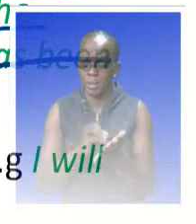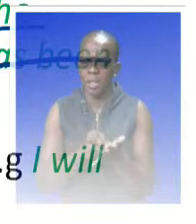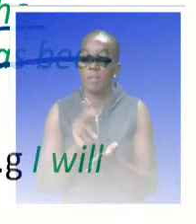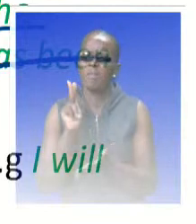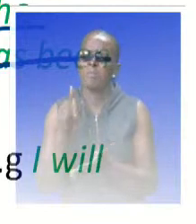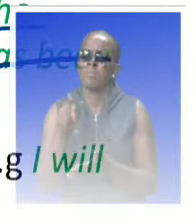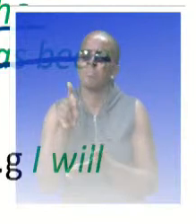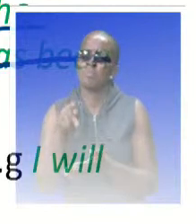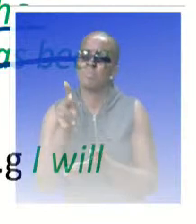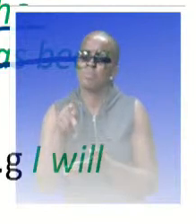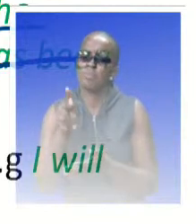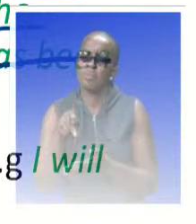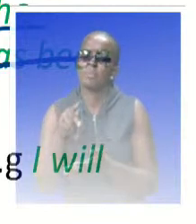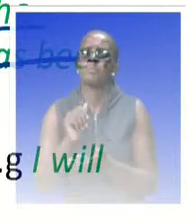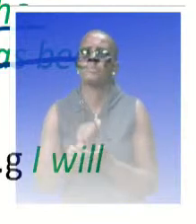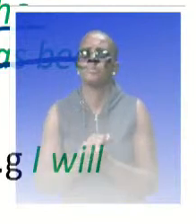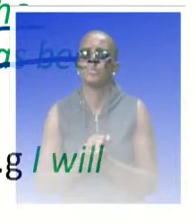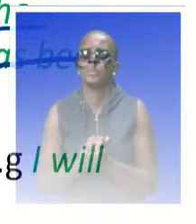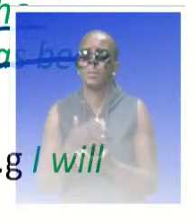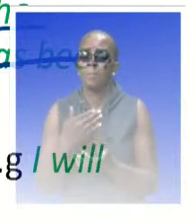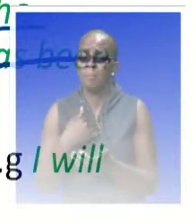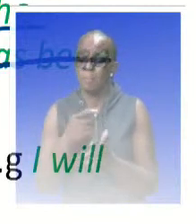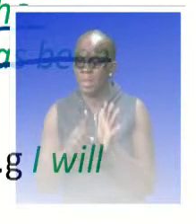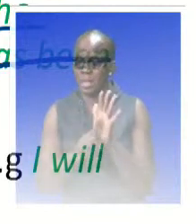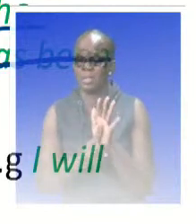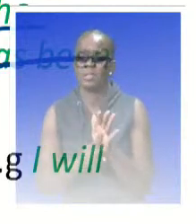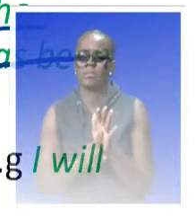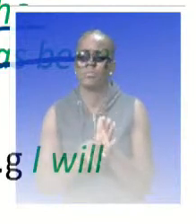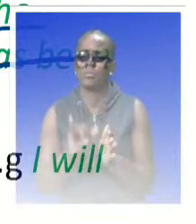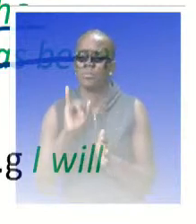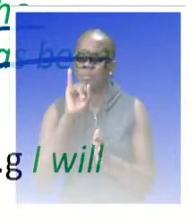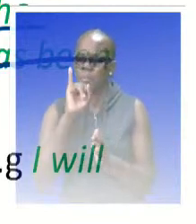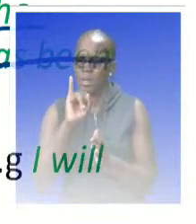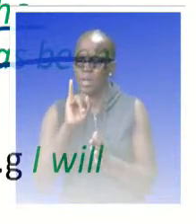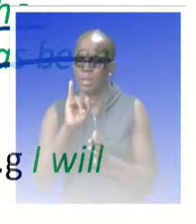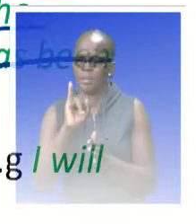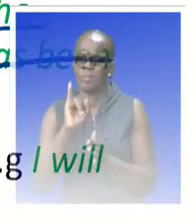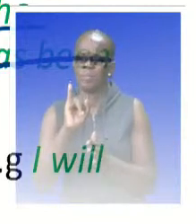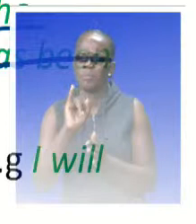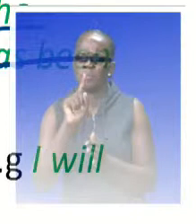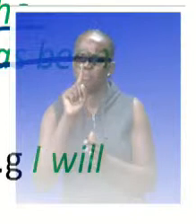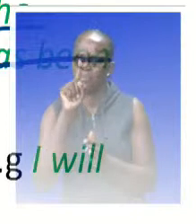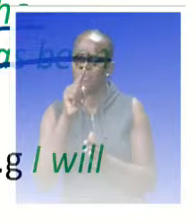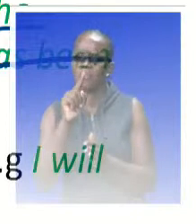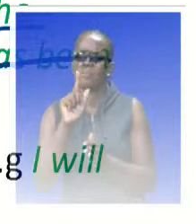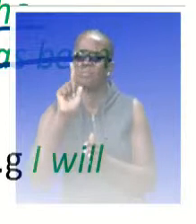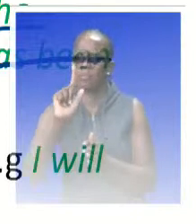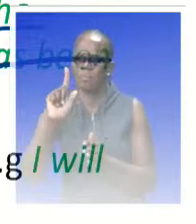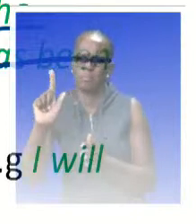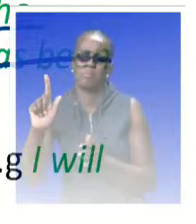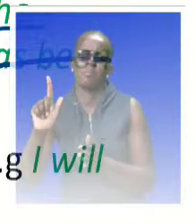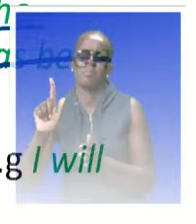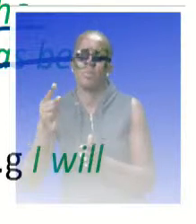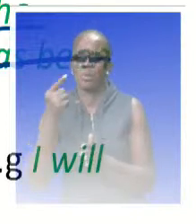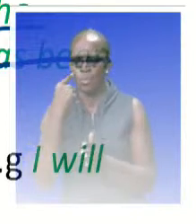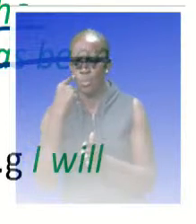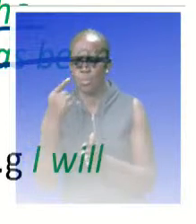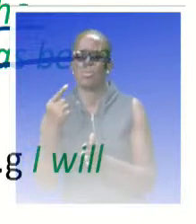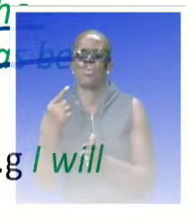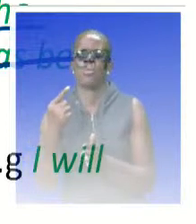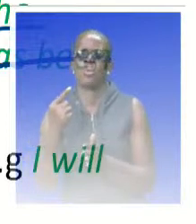a phrasal verb such as I'll look into the matter, as an example. So we can say that I'll look into